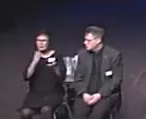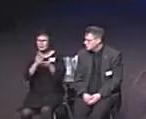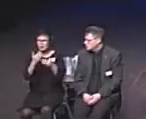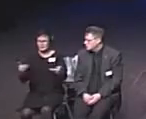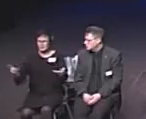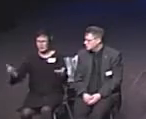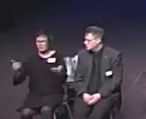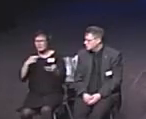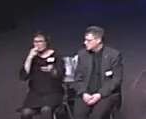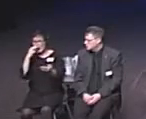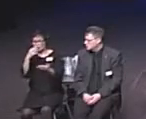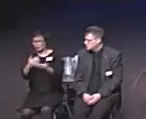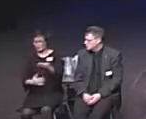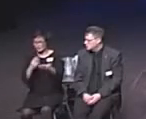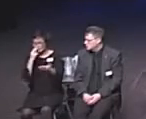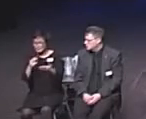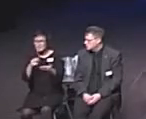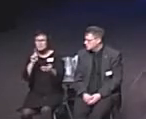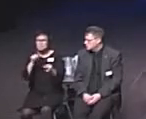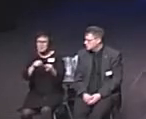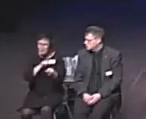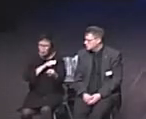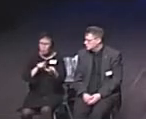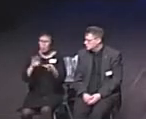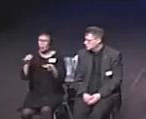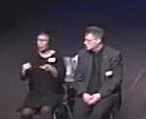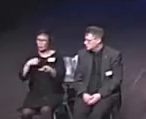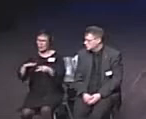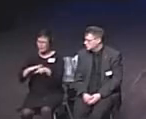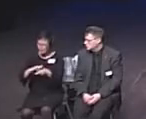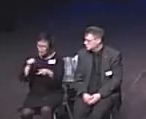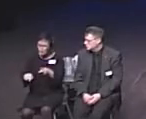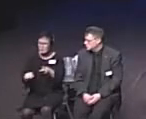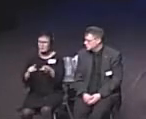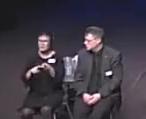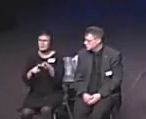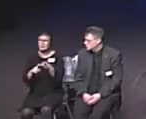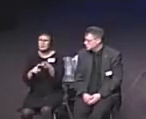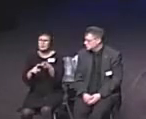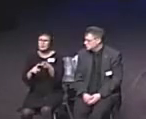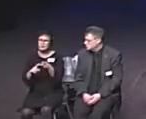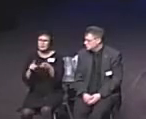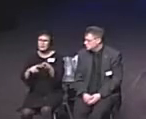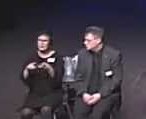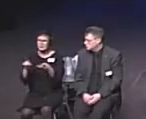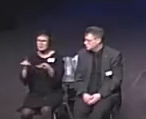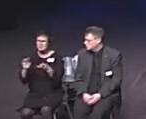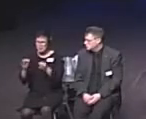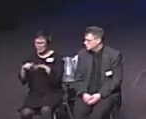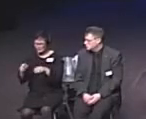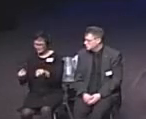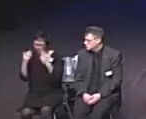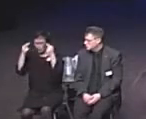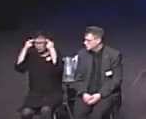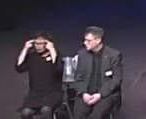single one has the information about what it is, how you should use it, and what kind of effects it has on the brain, and